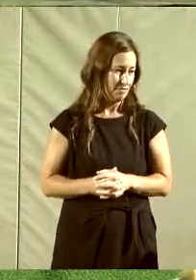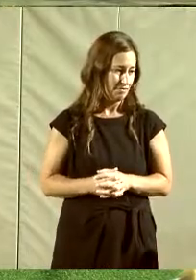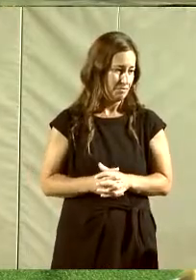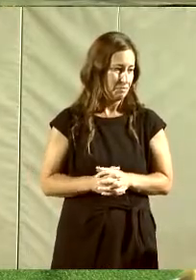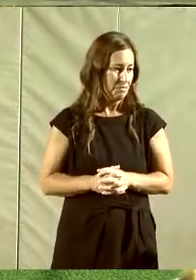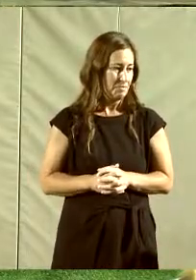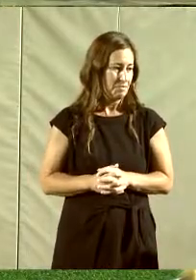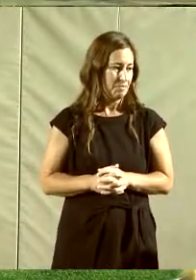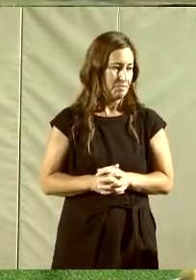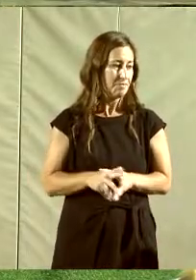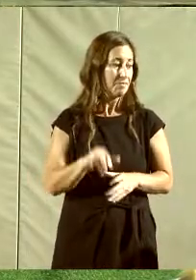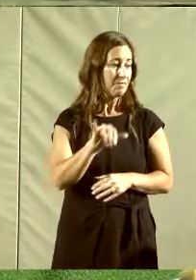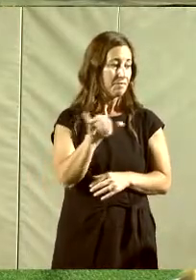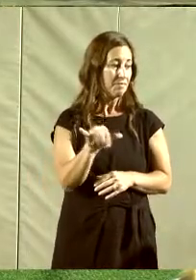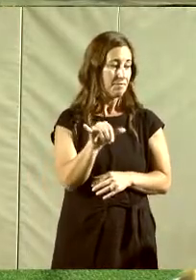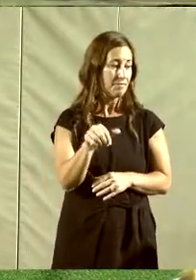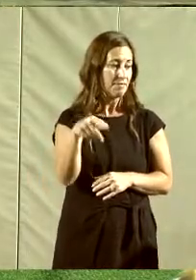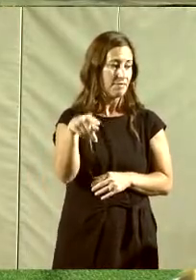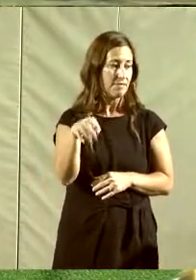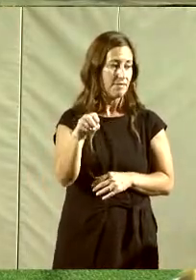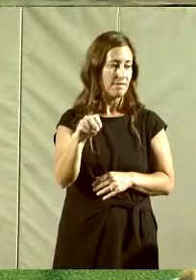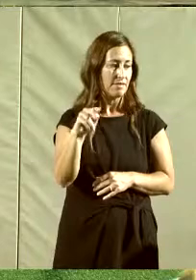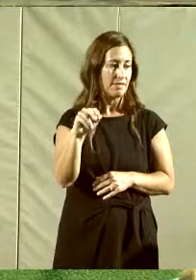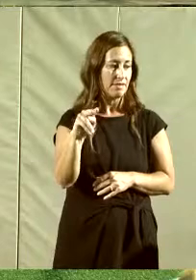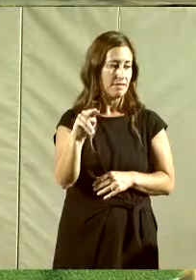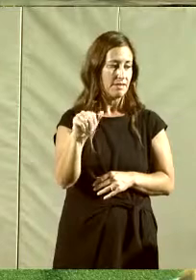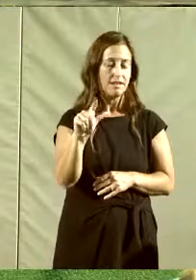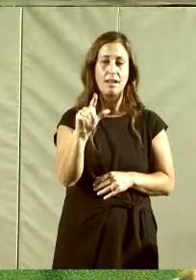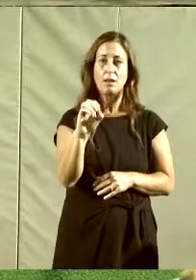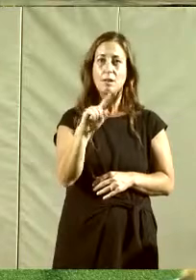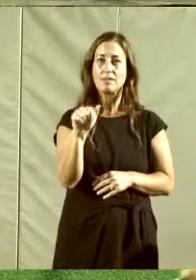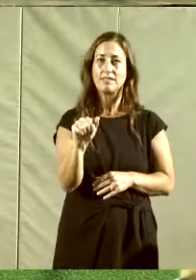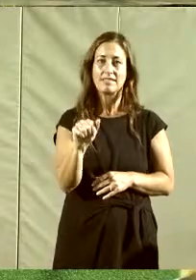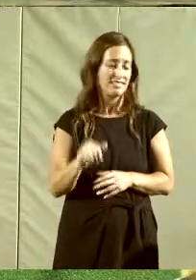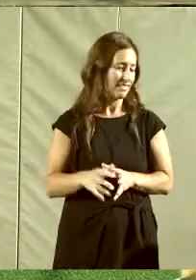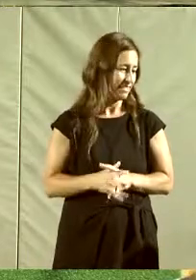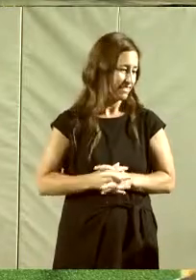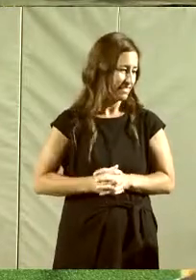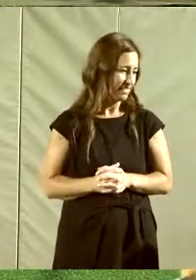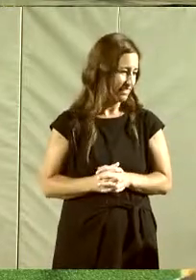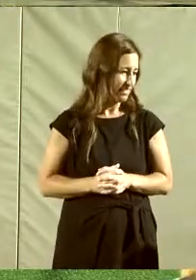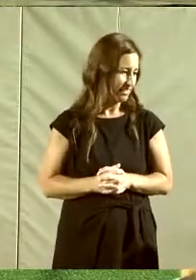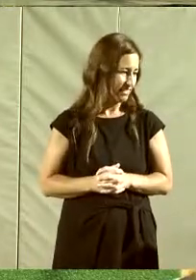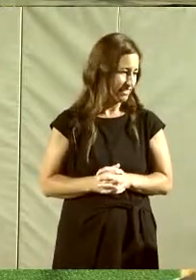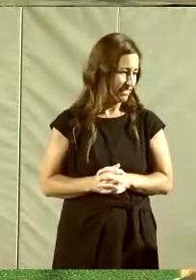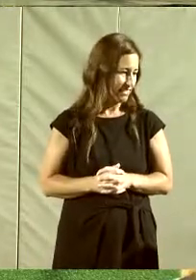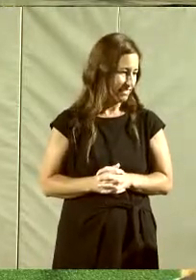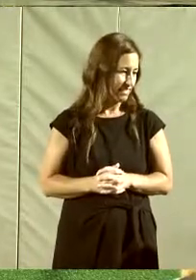Yatsidi Penalosa.